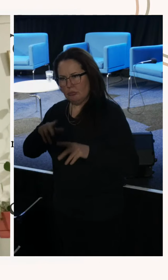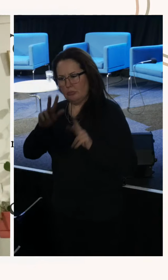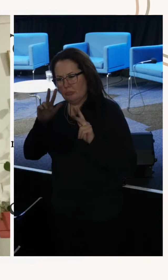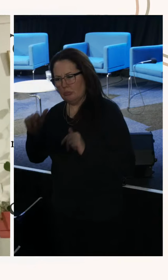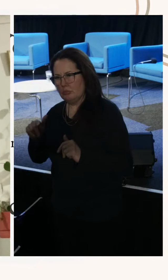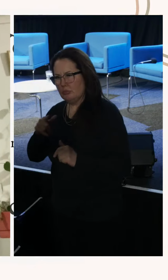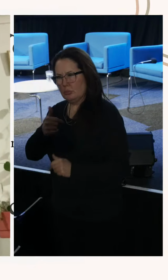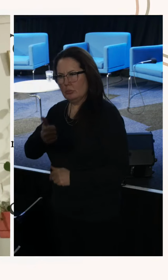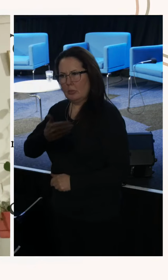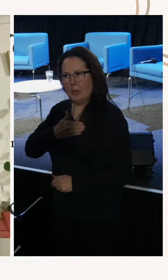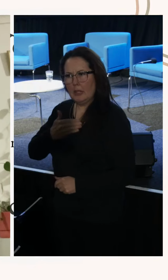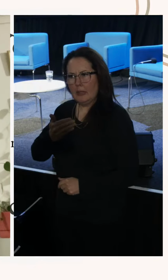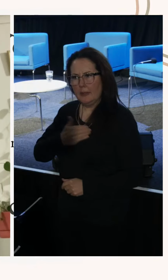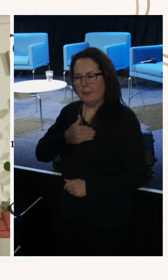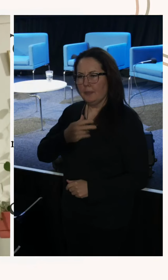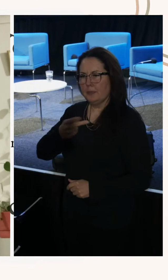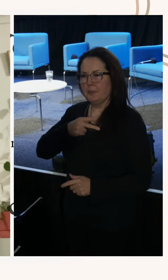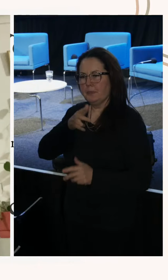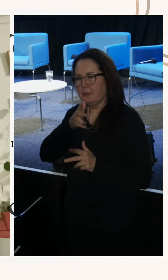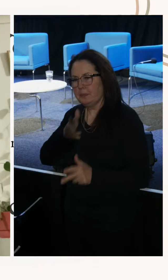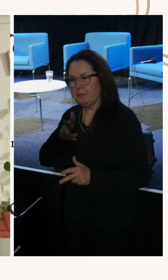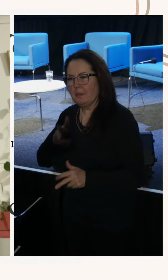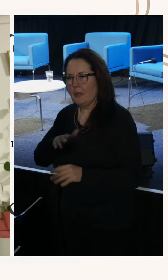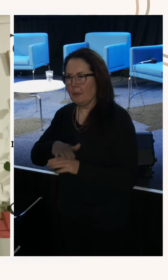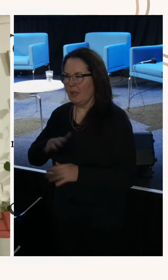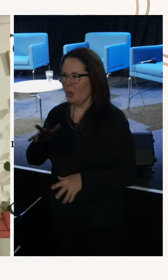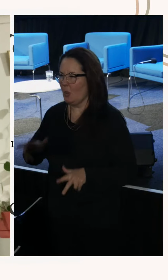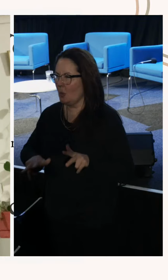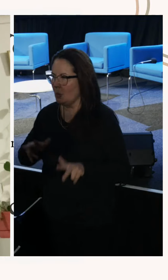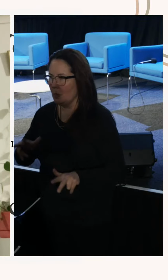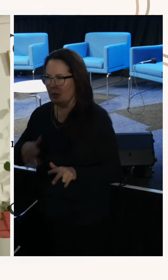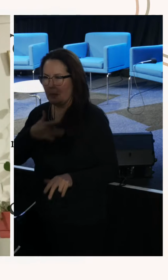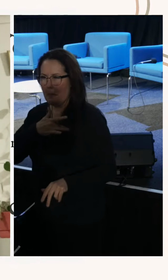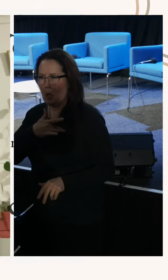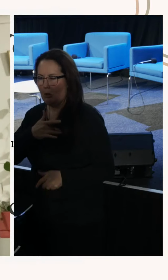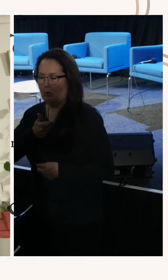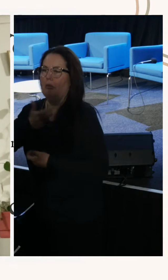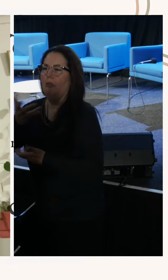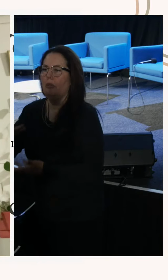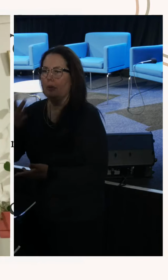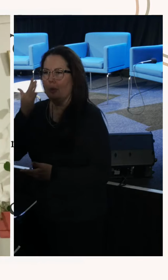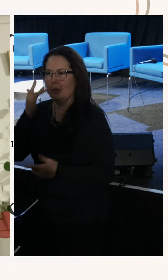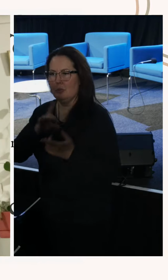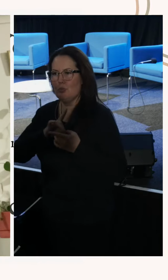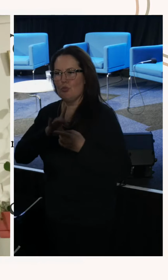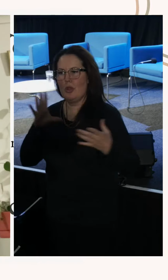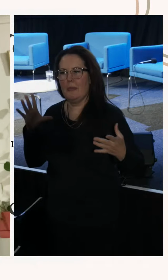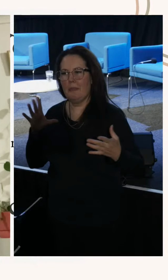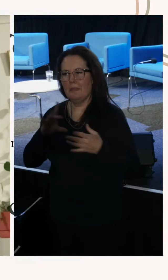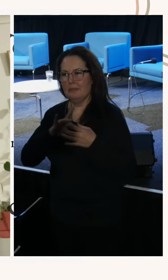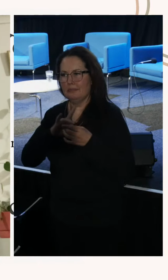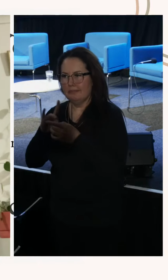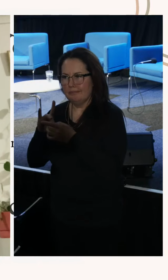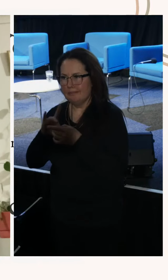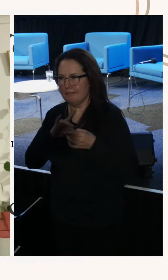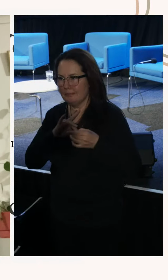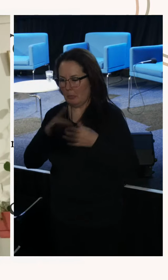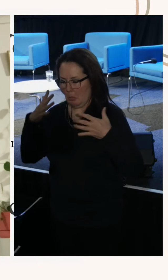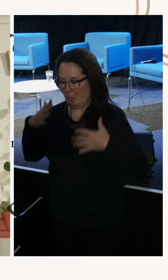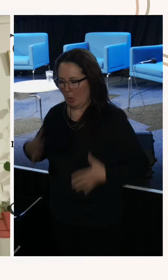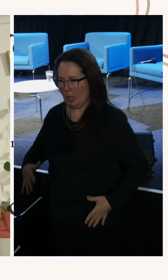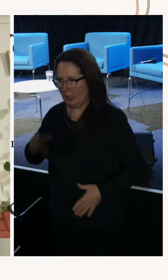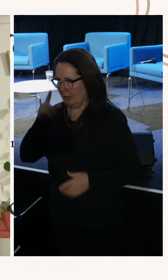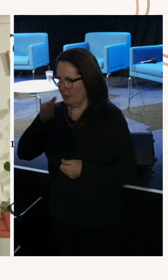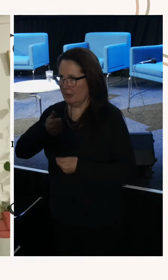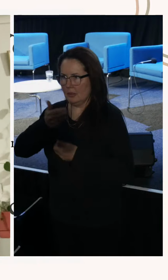was kind. We joked together about the awkward emotions of breakups. The whole body can be taken over by these moments. They are not solely